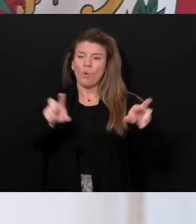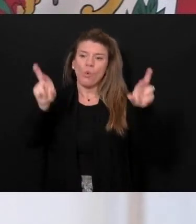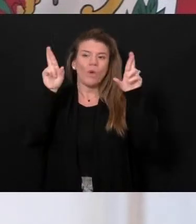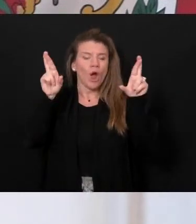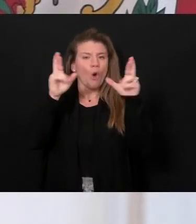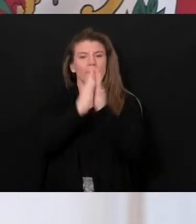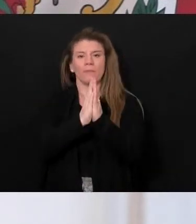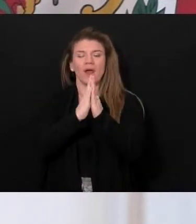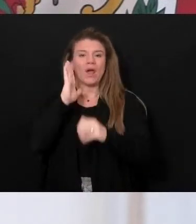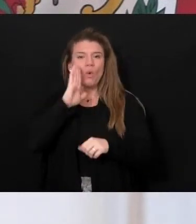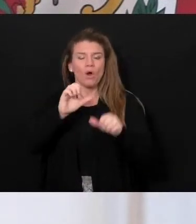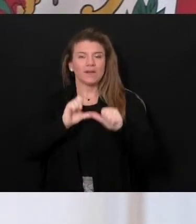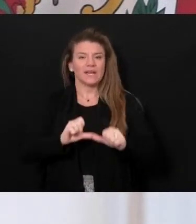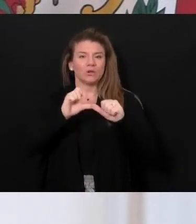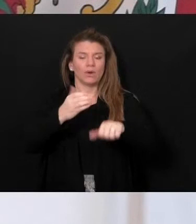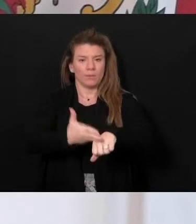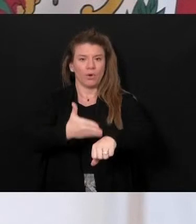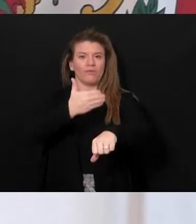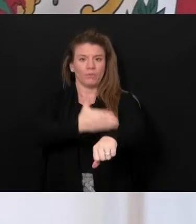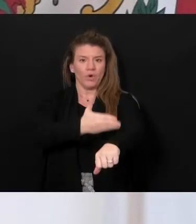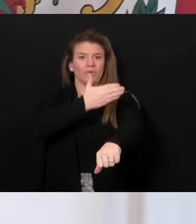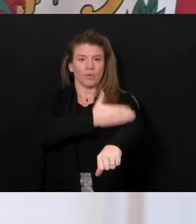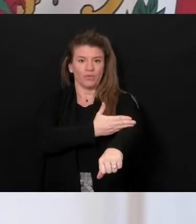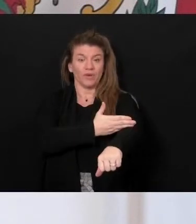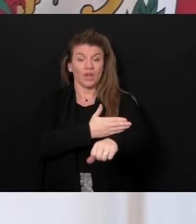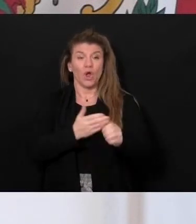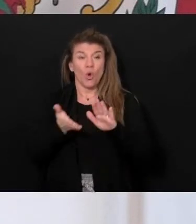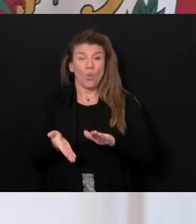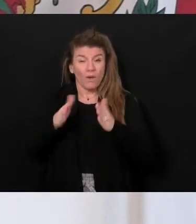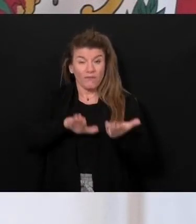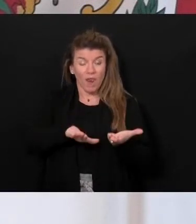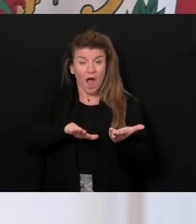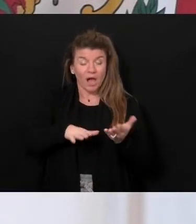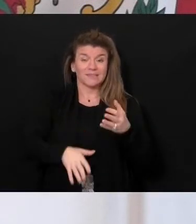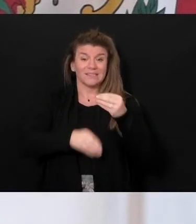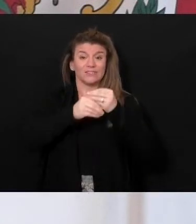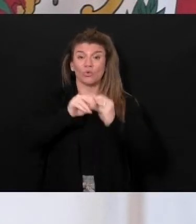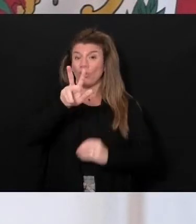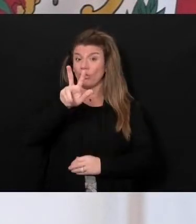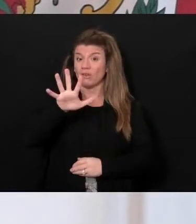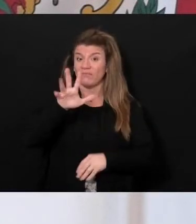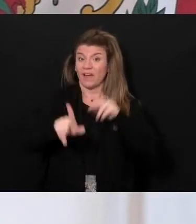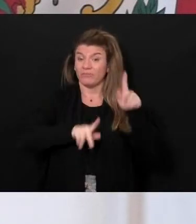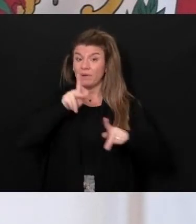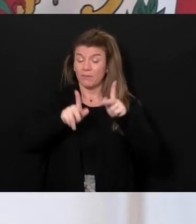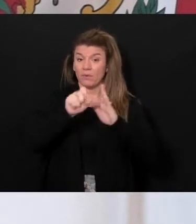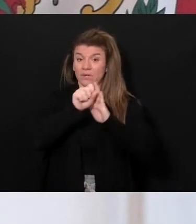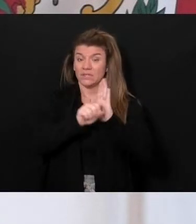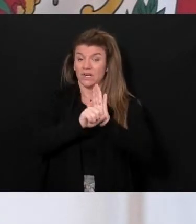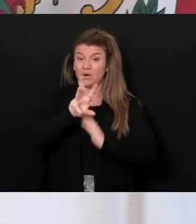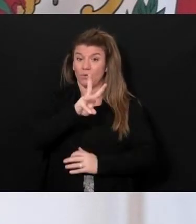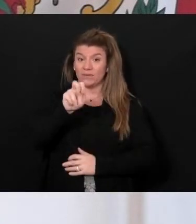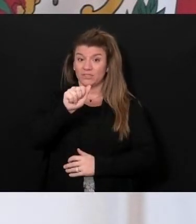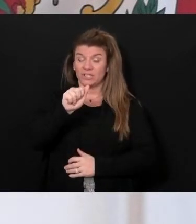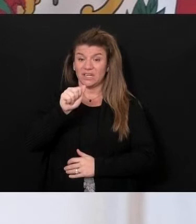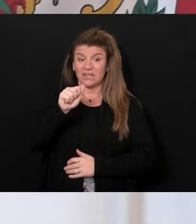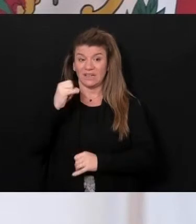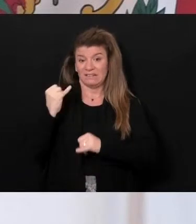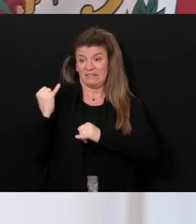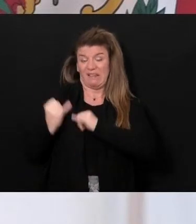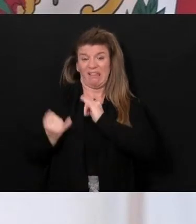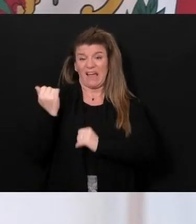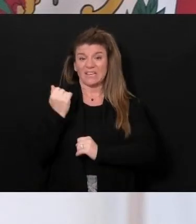pray, just keep getting better and better. We've lost an additional 35 people in the state of West Virginia in the last couple of